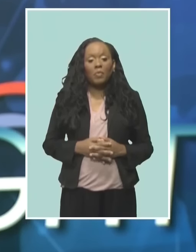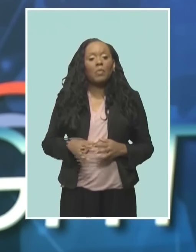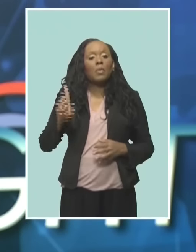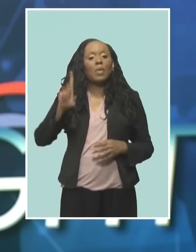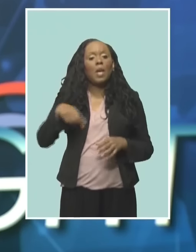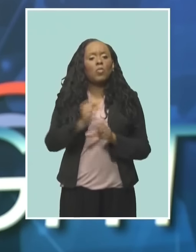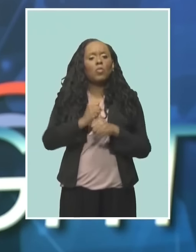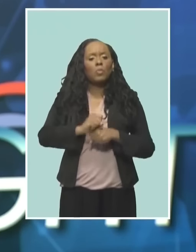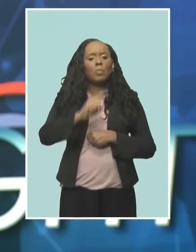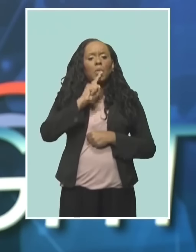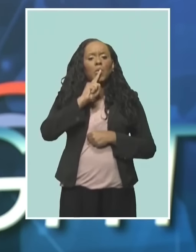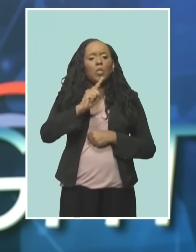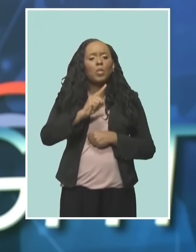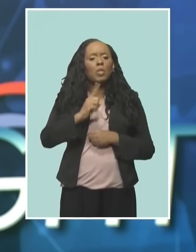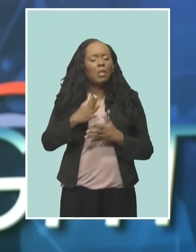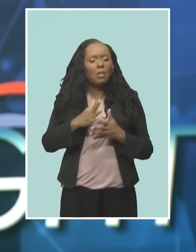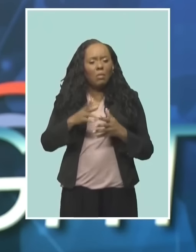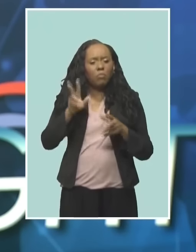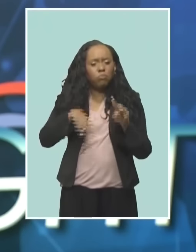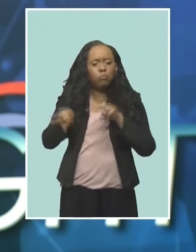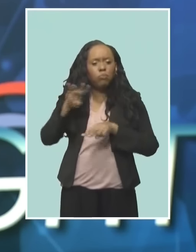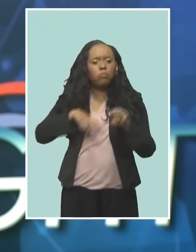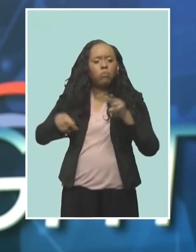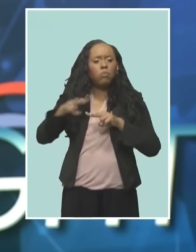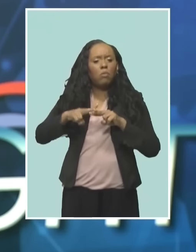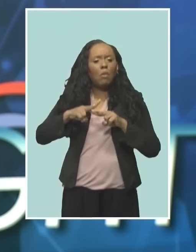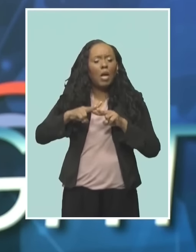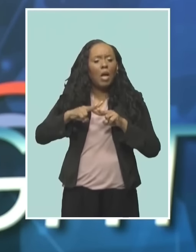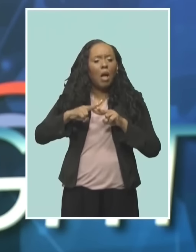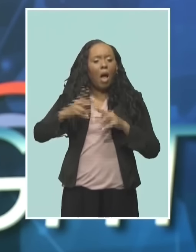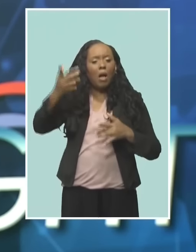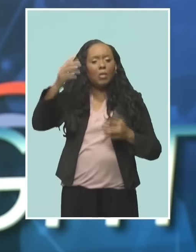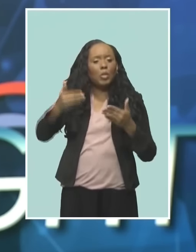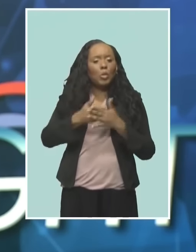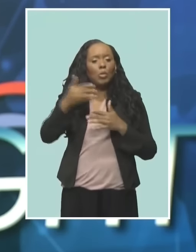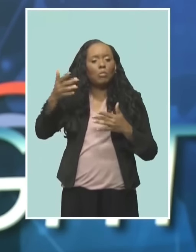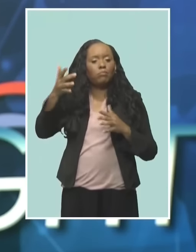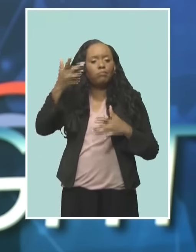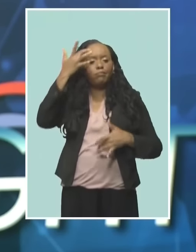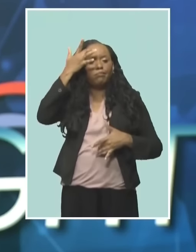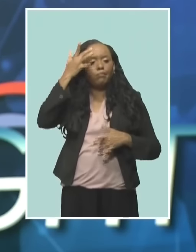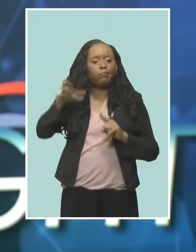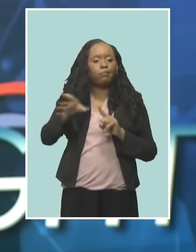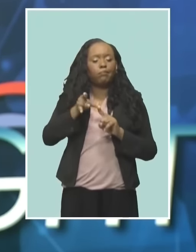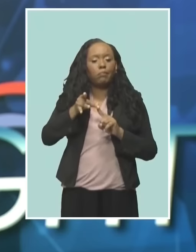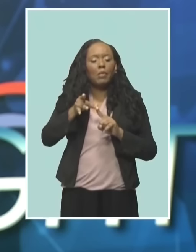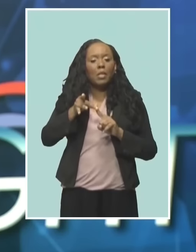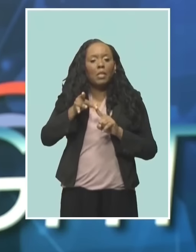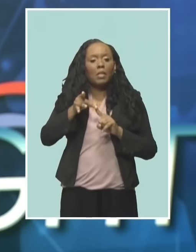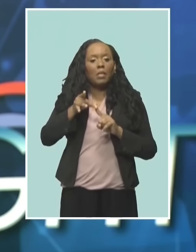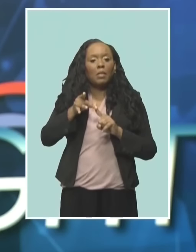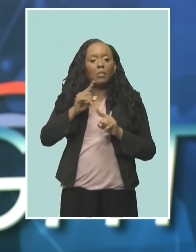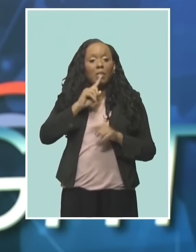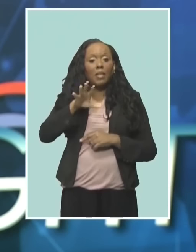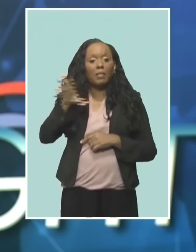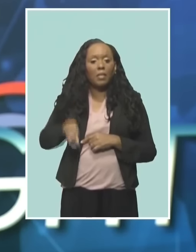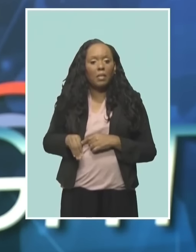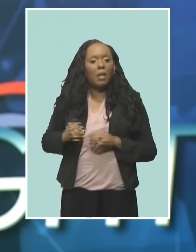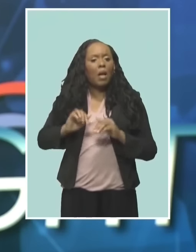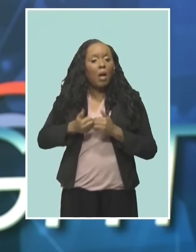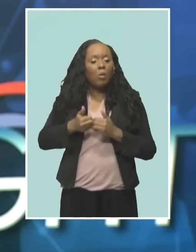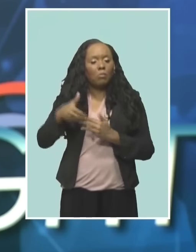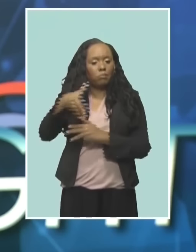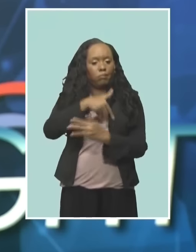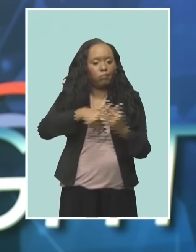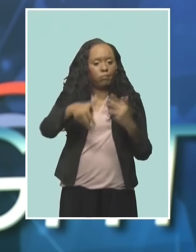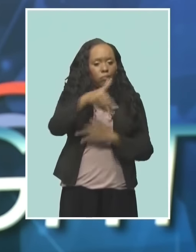Appealing to the members of the public to be vigilant at this time, Dr. George says the infectious and lethal strain of the disease is transmitted by